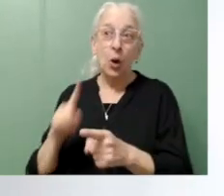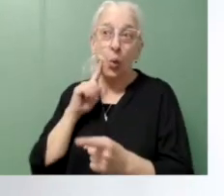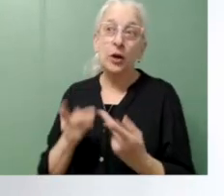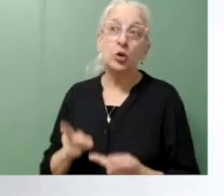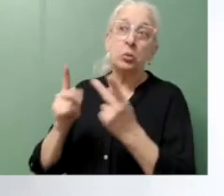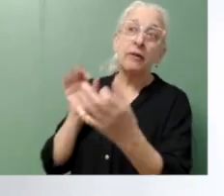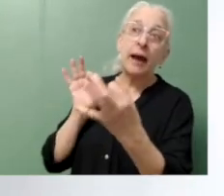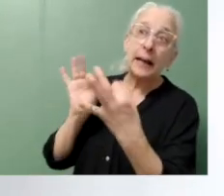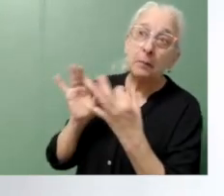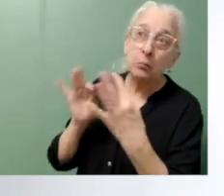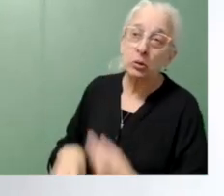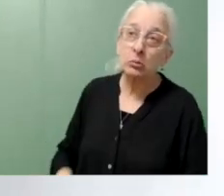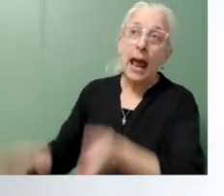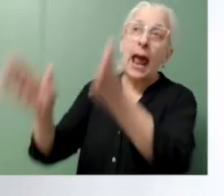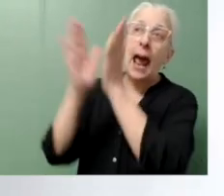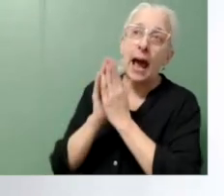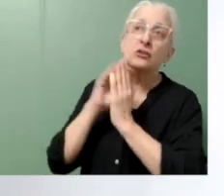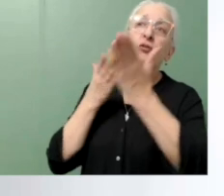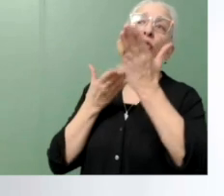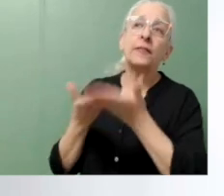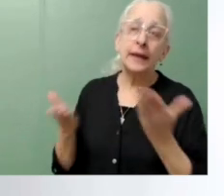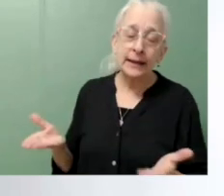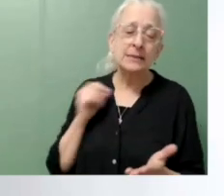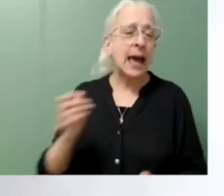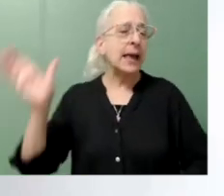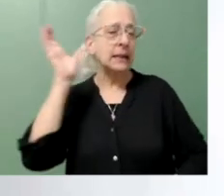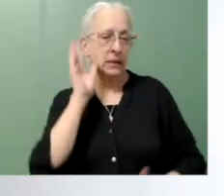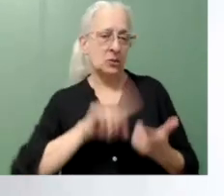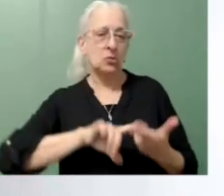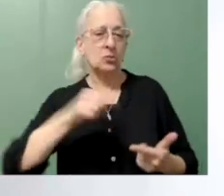make requests, and to listen to community members.